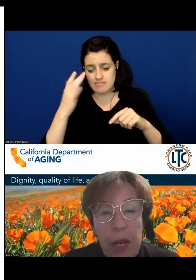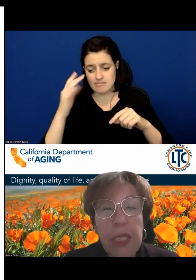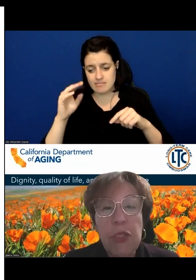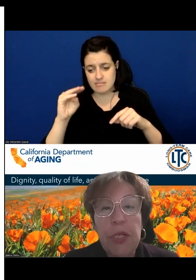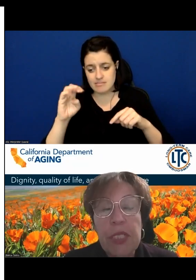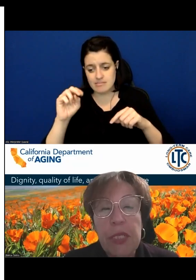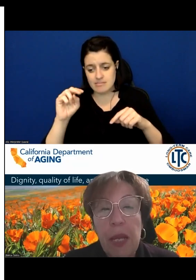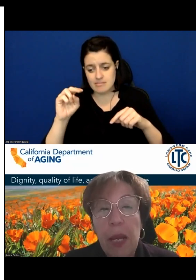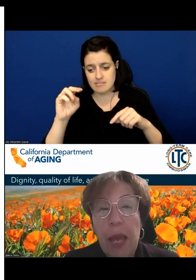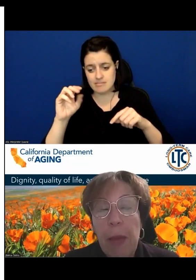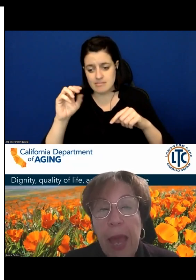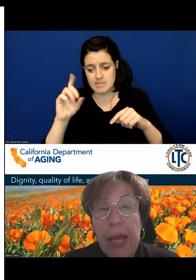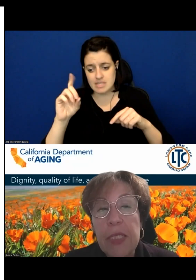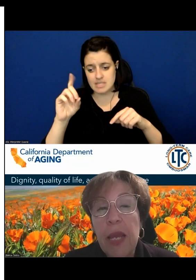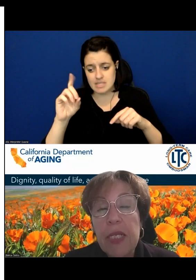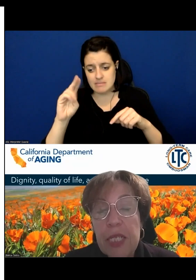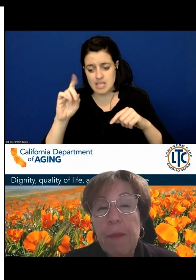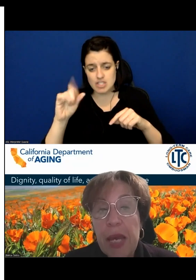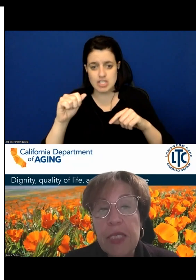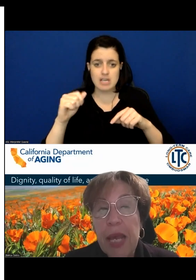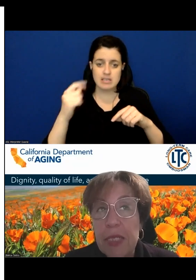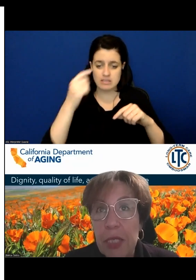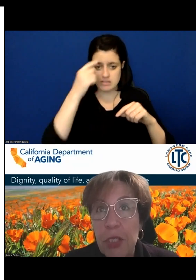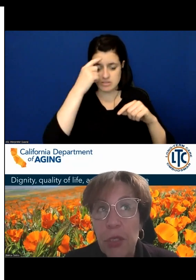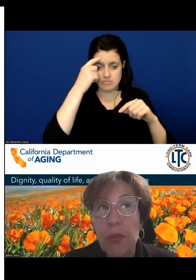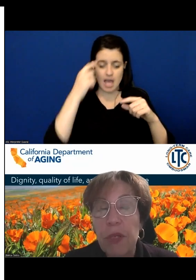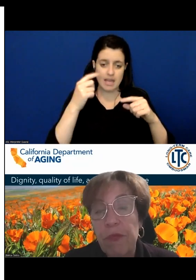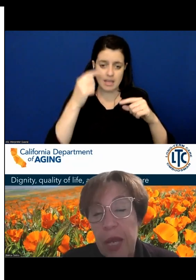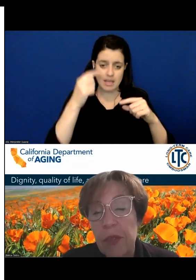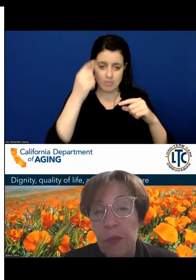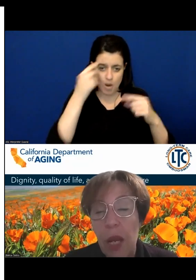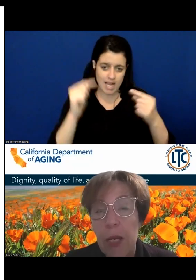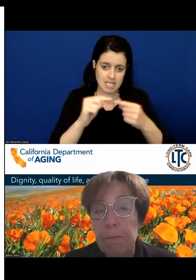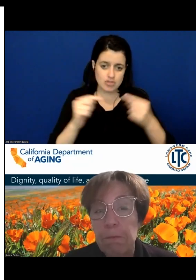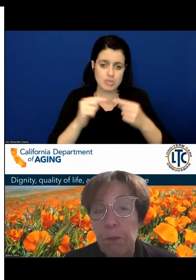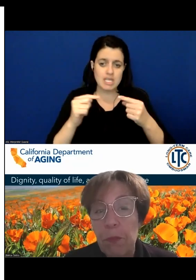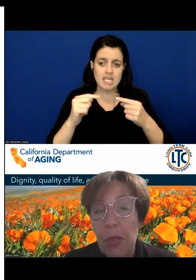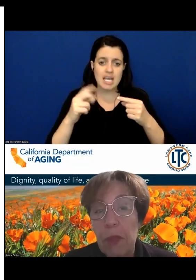traumatic brain injuries, and CMS has issued the final